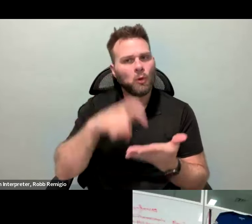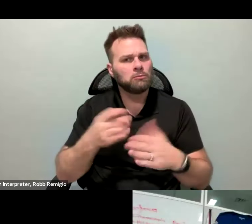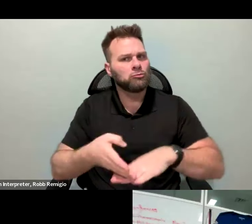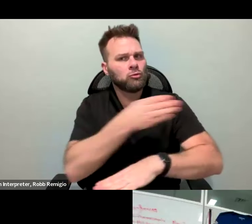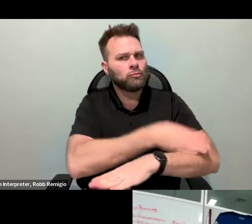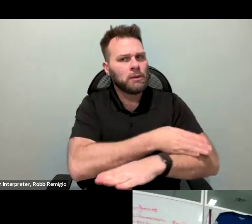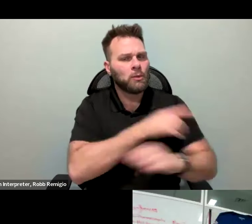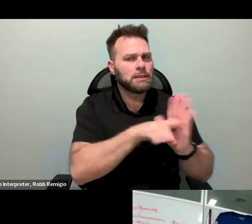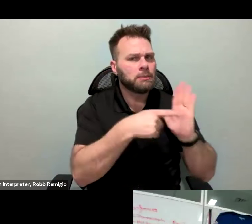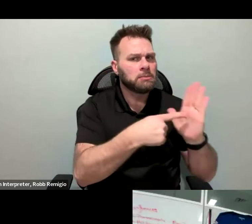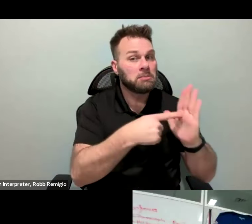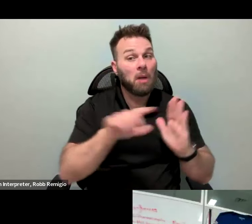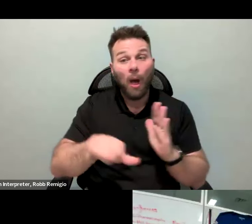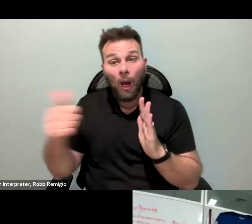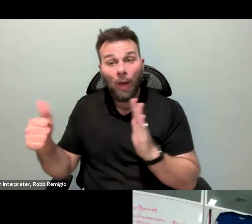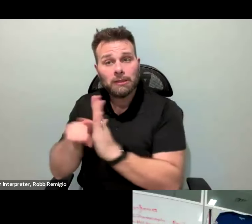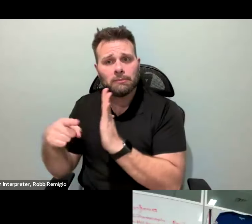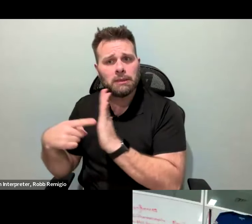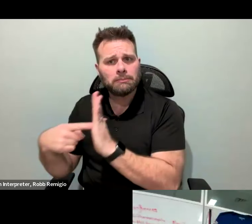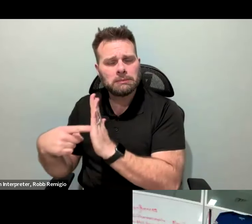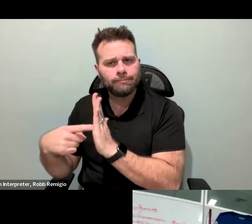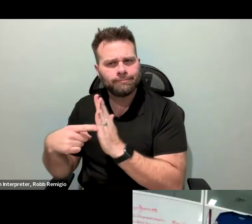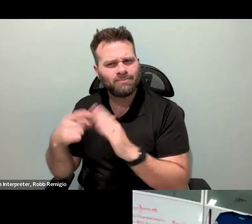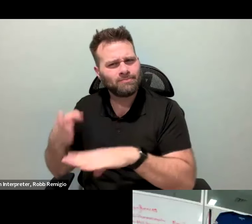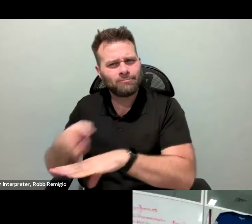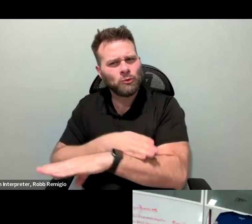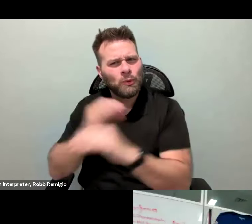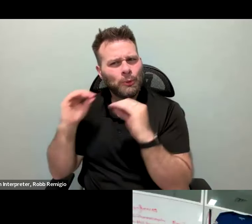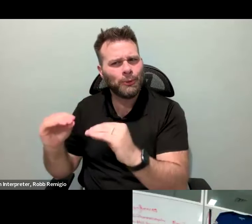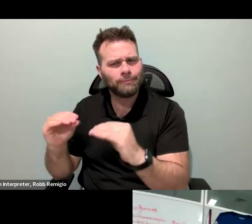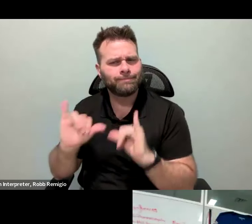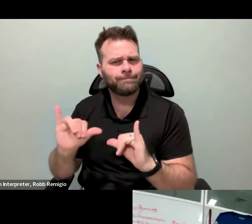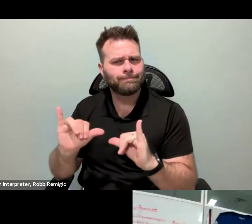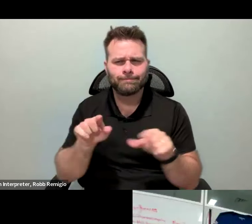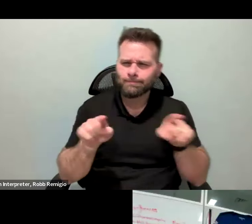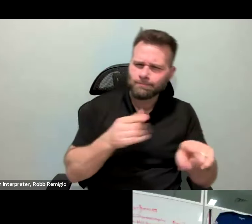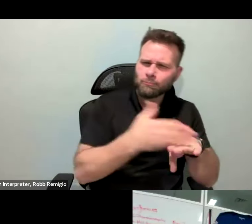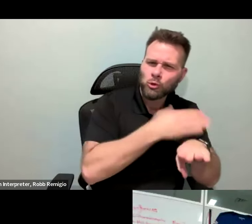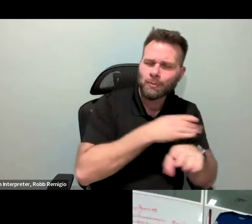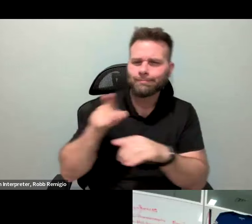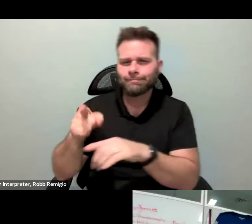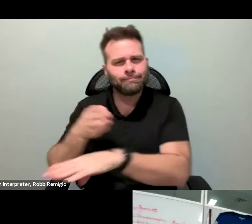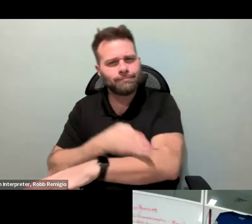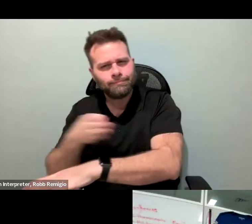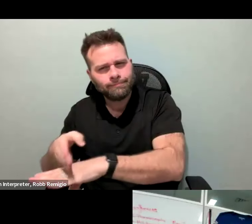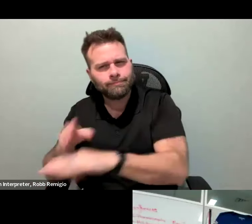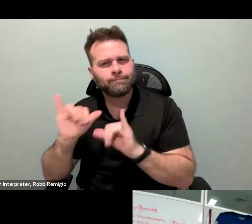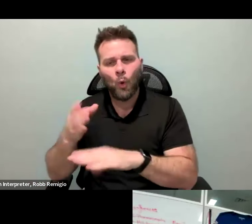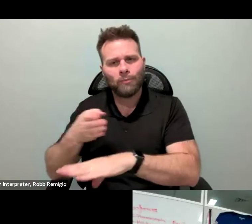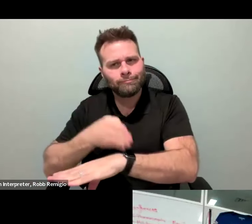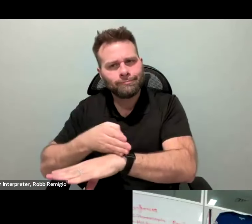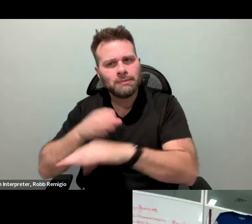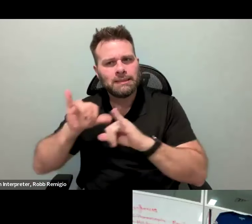not improvement in the other set of symptoms. So for instance, someone that has ADHD and ASD, neither turns